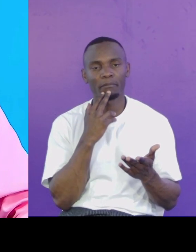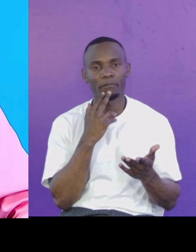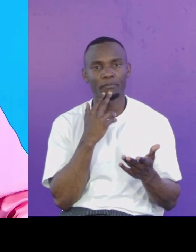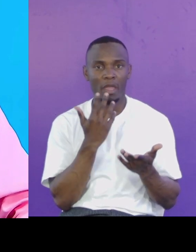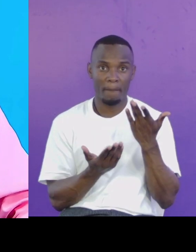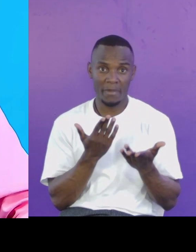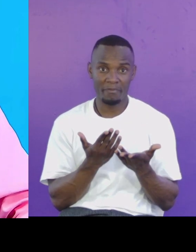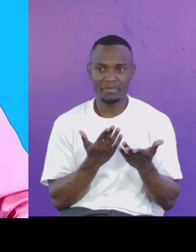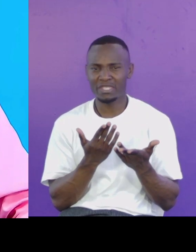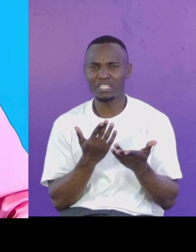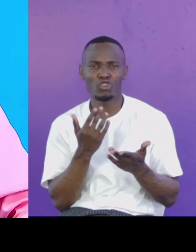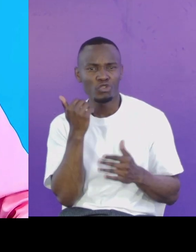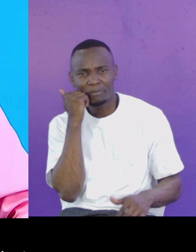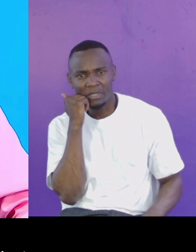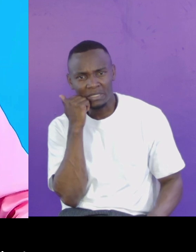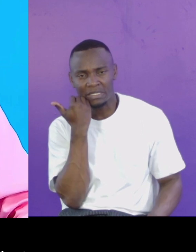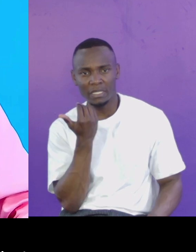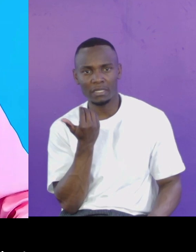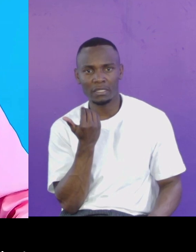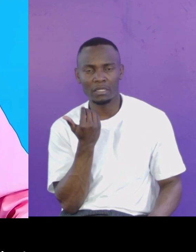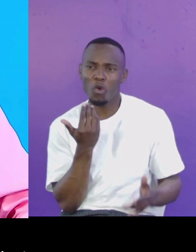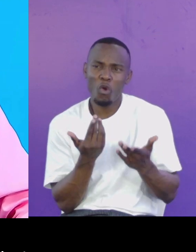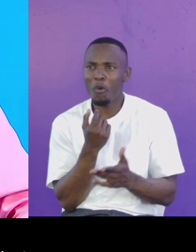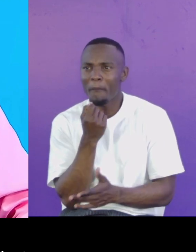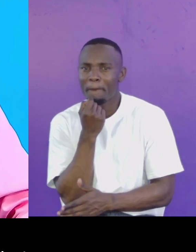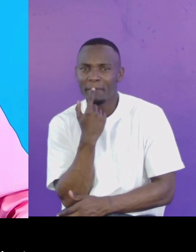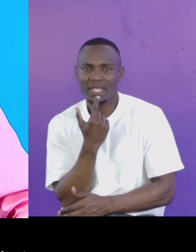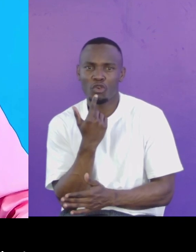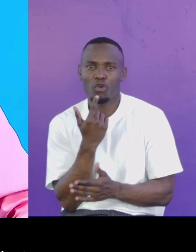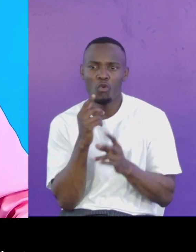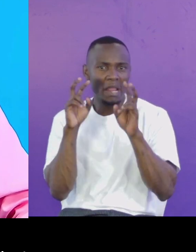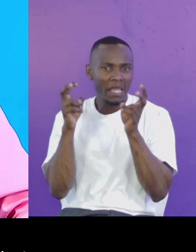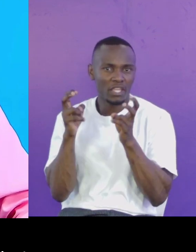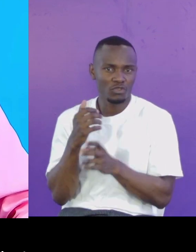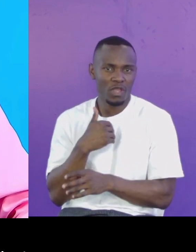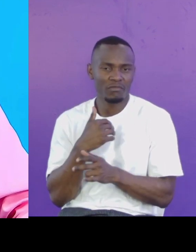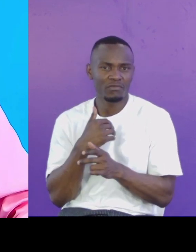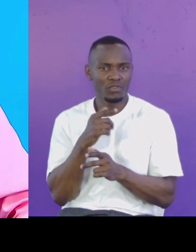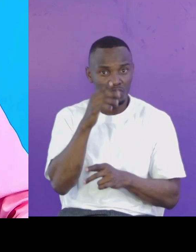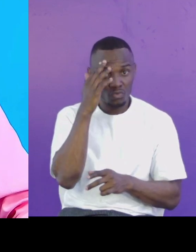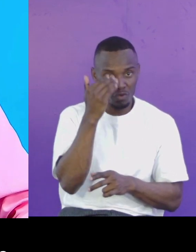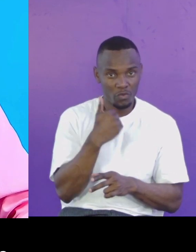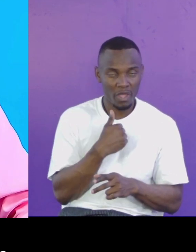a medical issue, maybe, and you find that there is that doctor patient